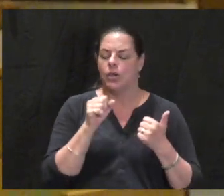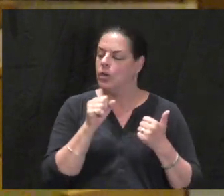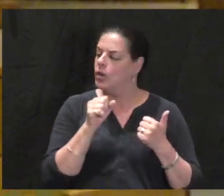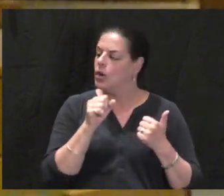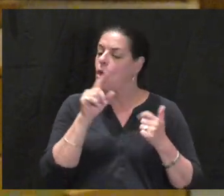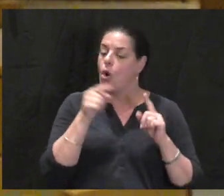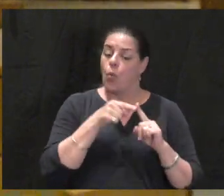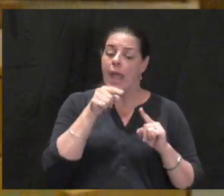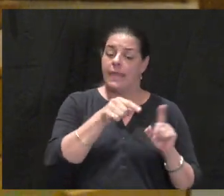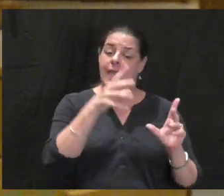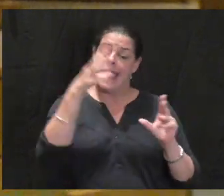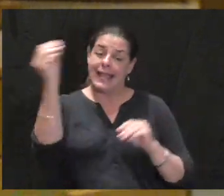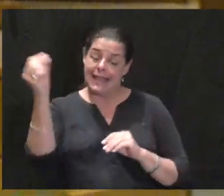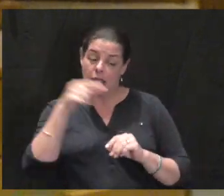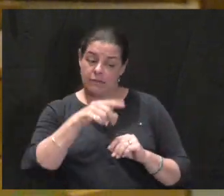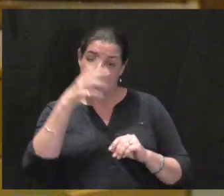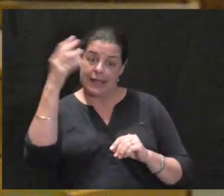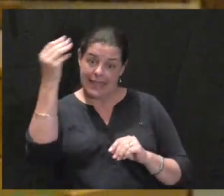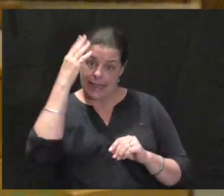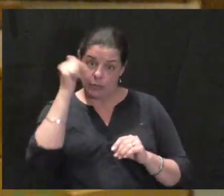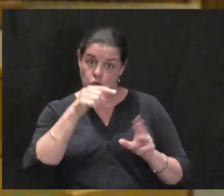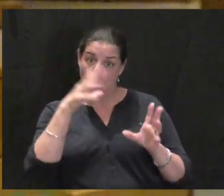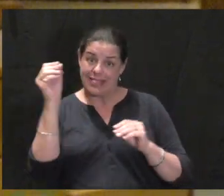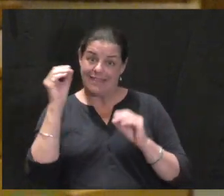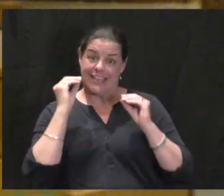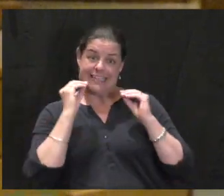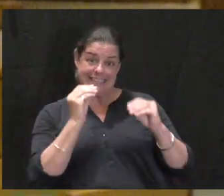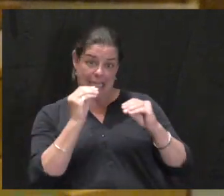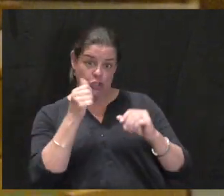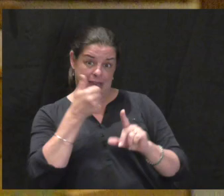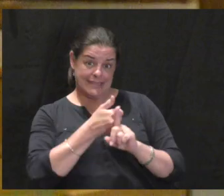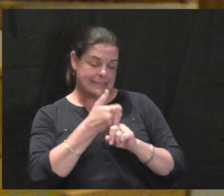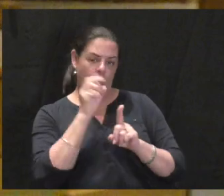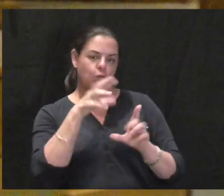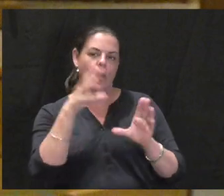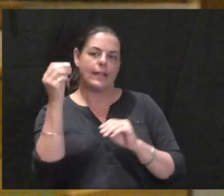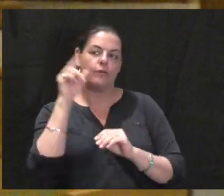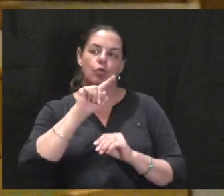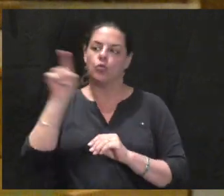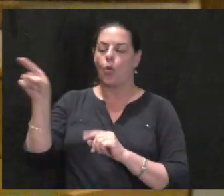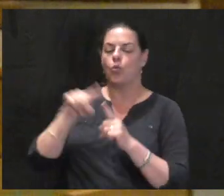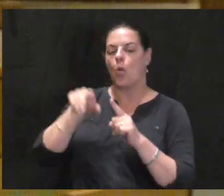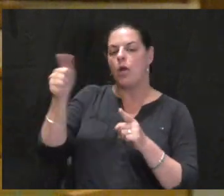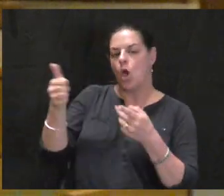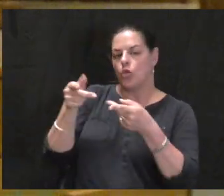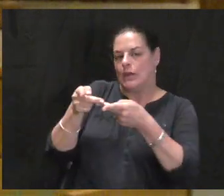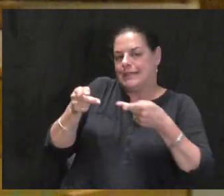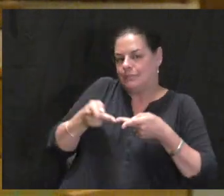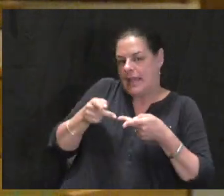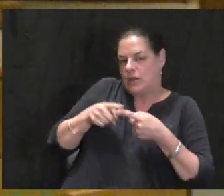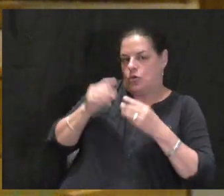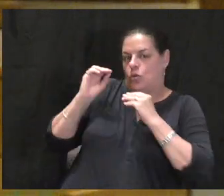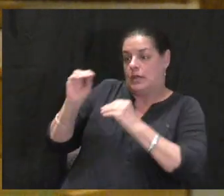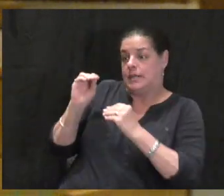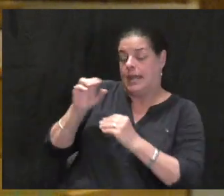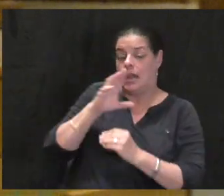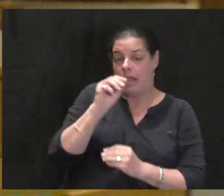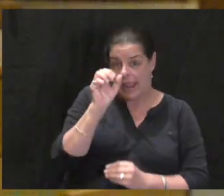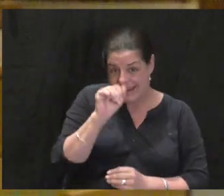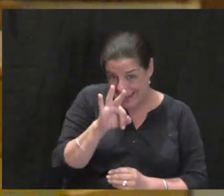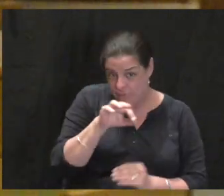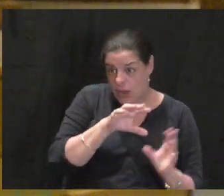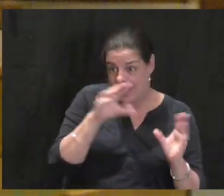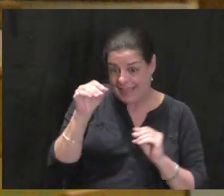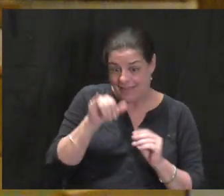it? Why does that matter? Well, one, we want to know who our competition is, because we want to know, being the third largest district in the state, we've got a lot